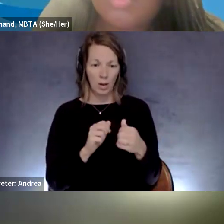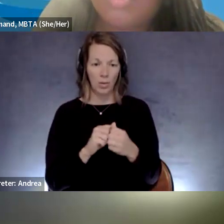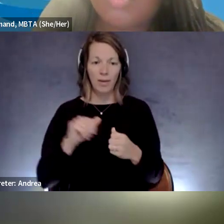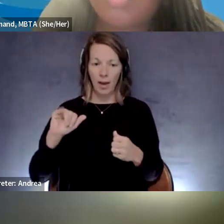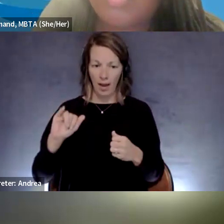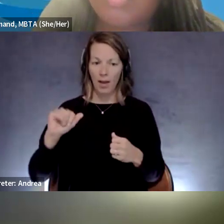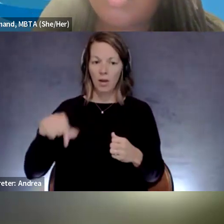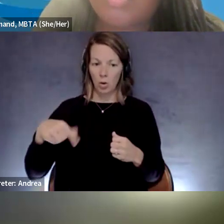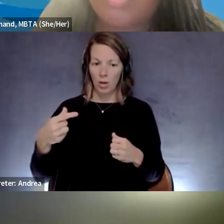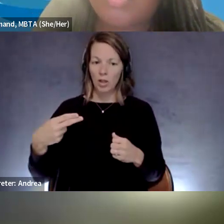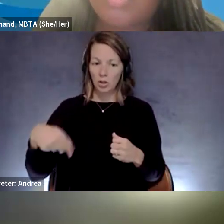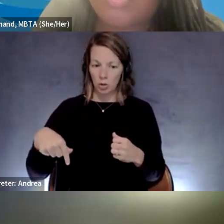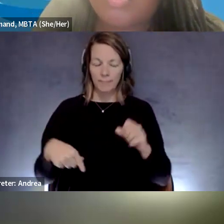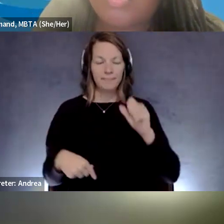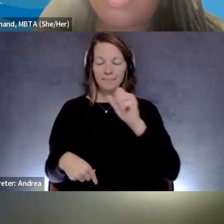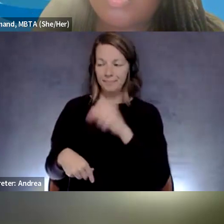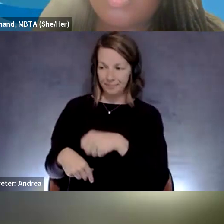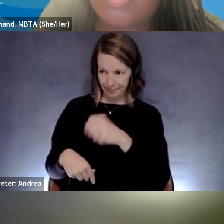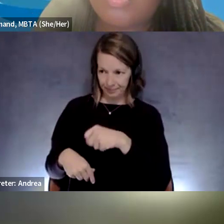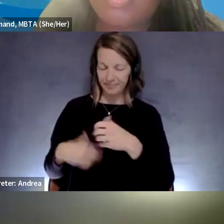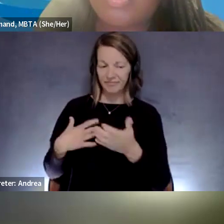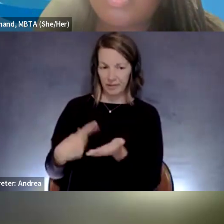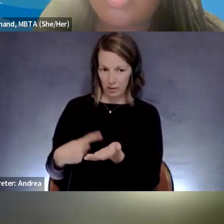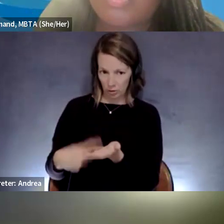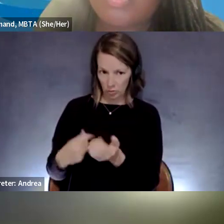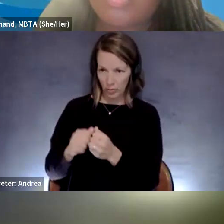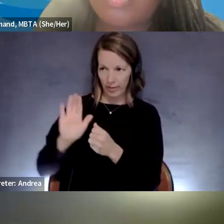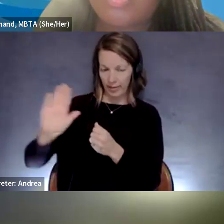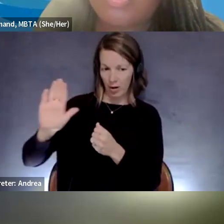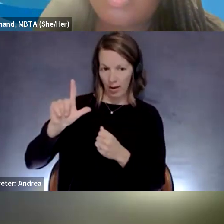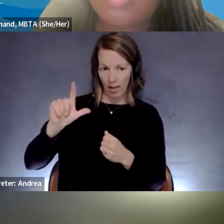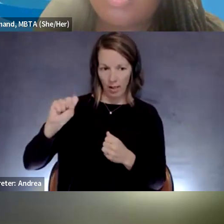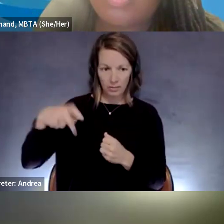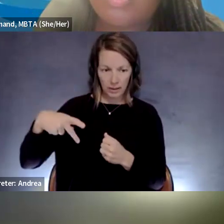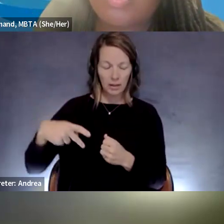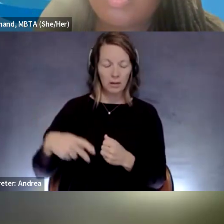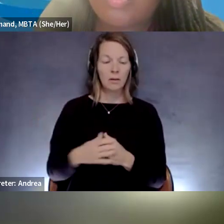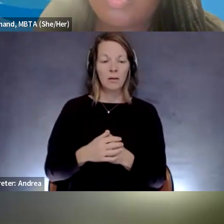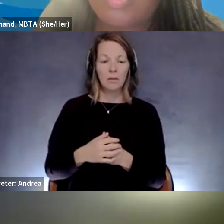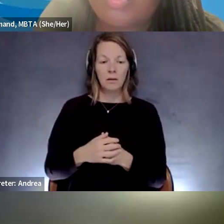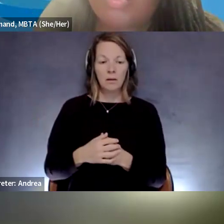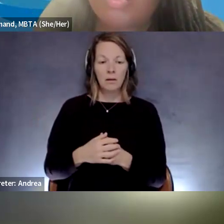correct? Yeah, we have. Yeah, we've had discussions with their LSP and had